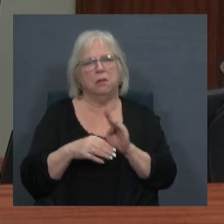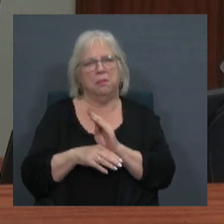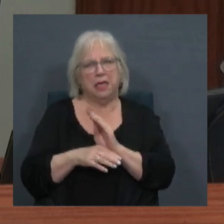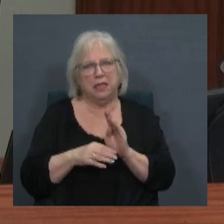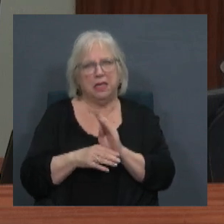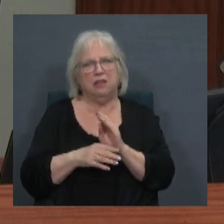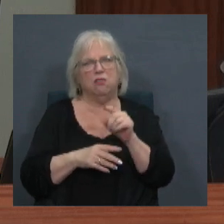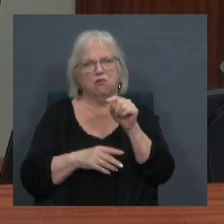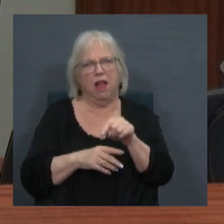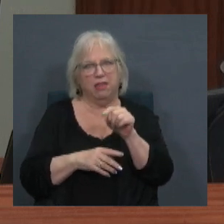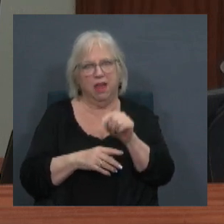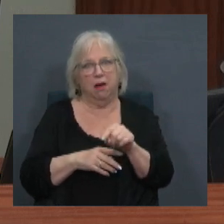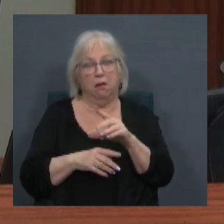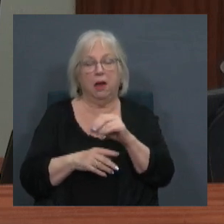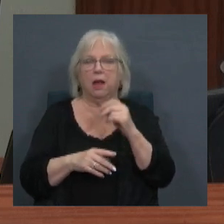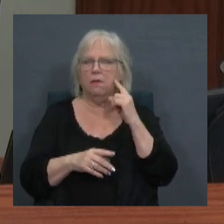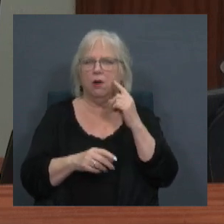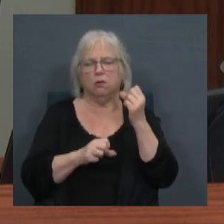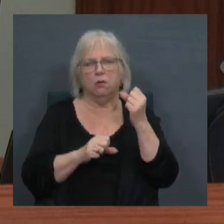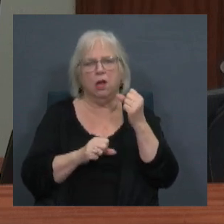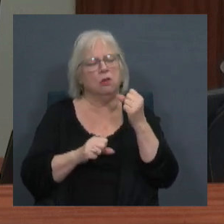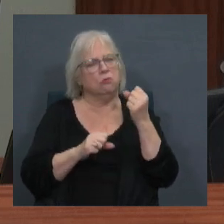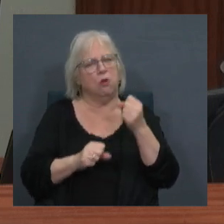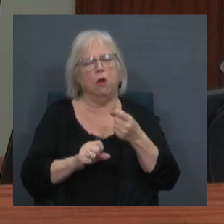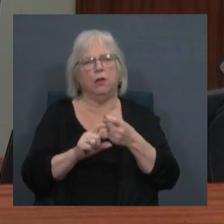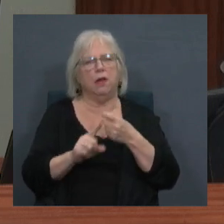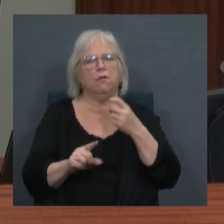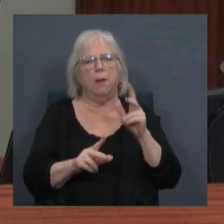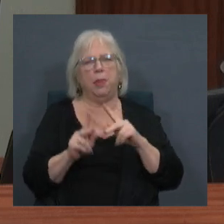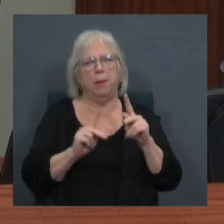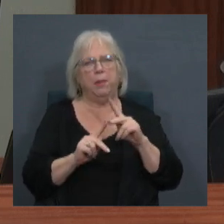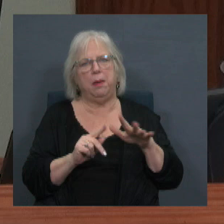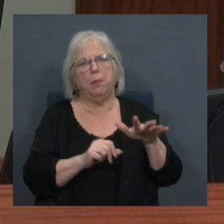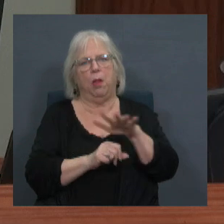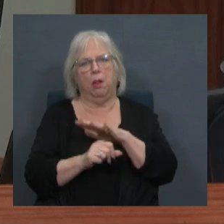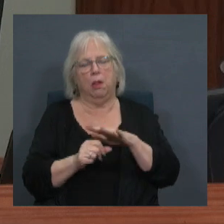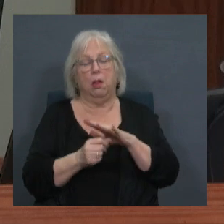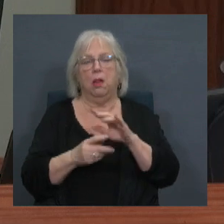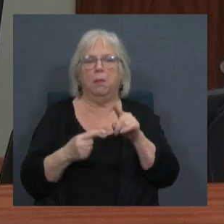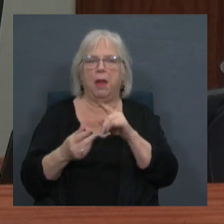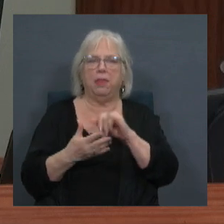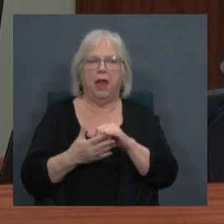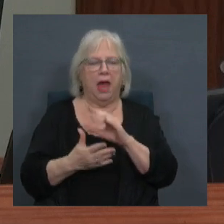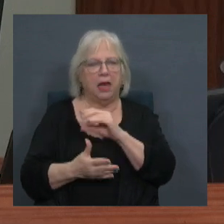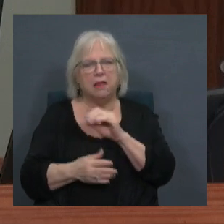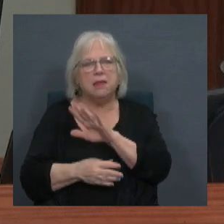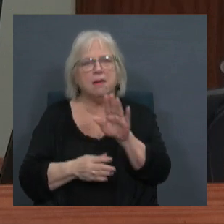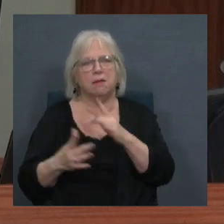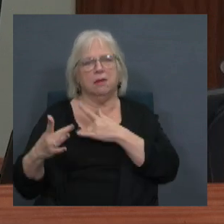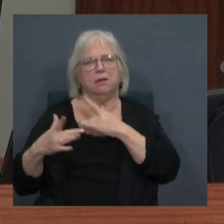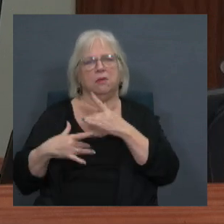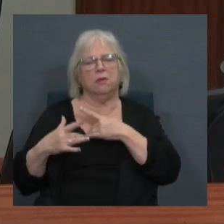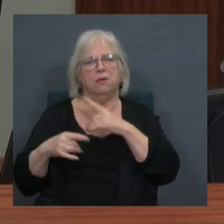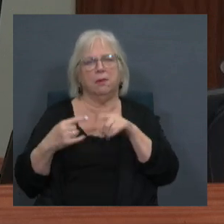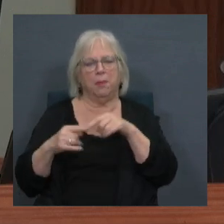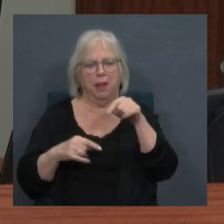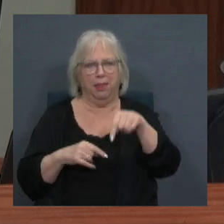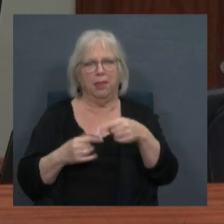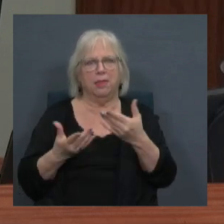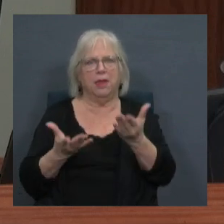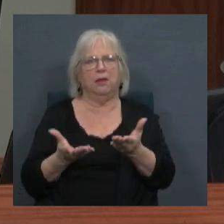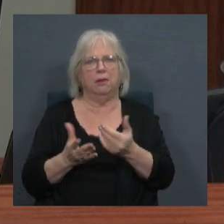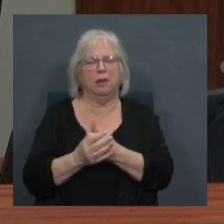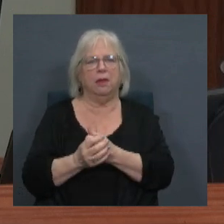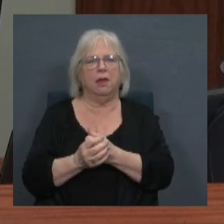business right there, and I've heard strongly from the residents about this and their concerns about this. I